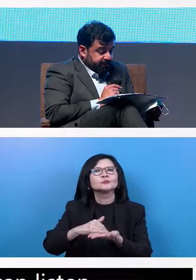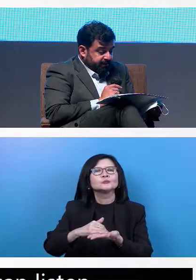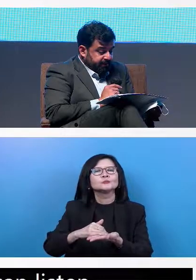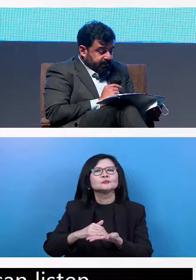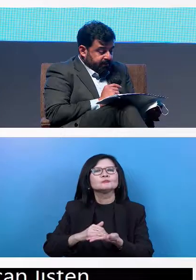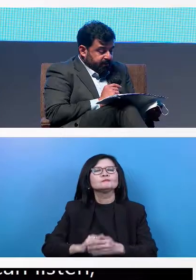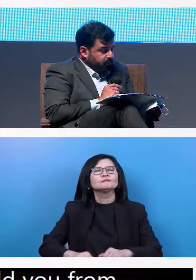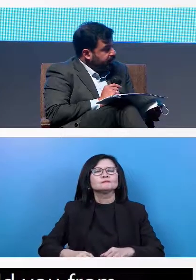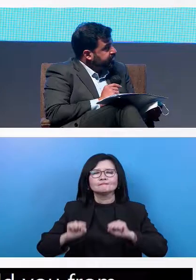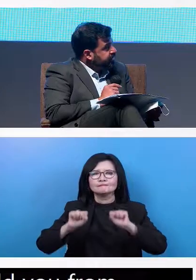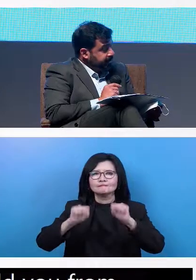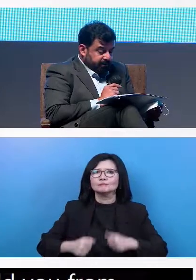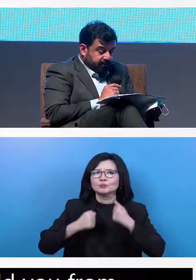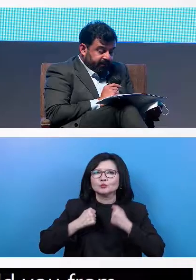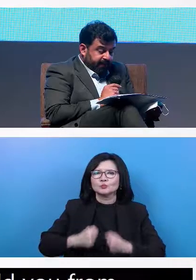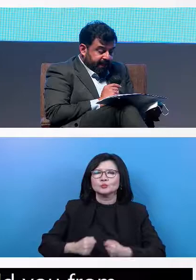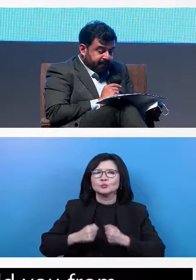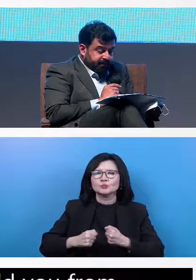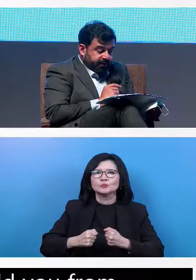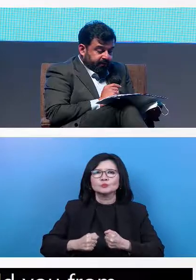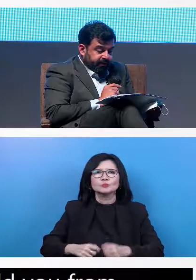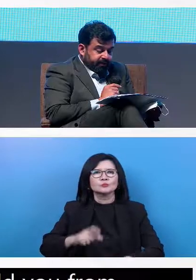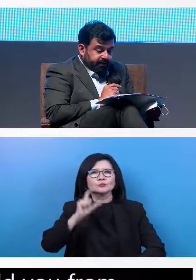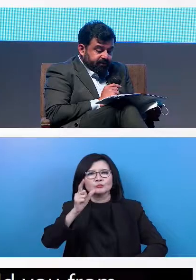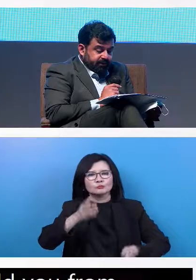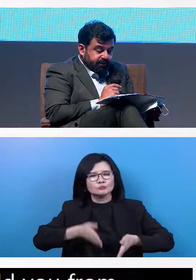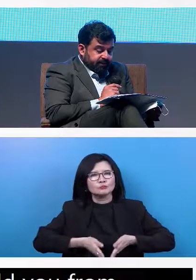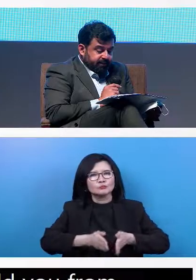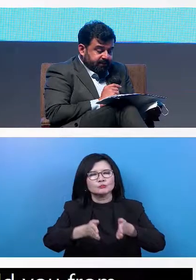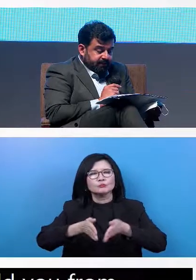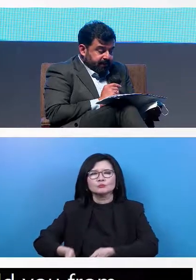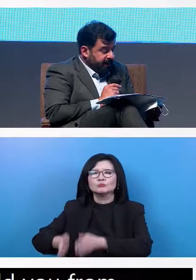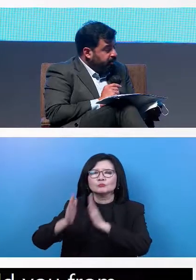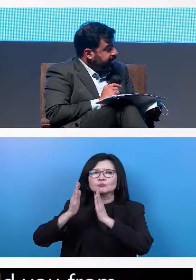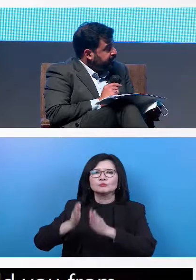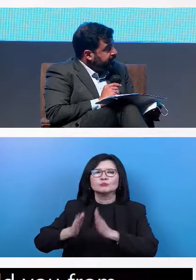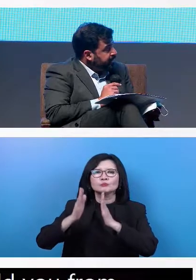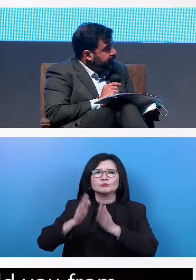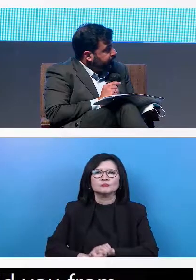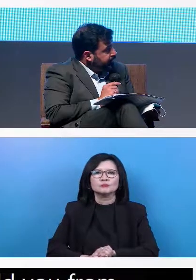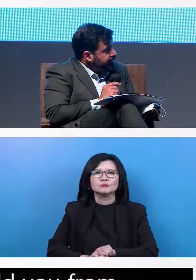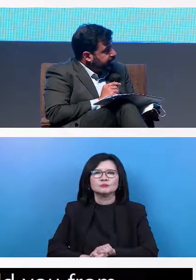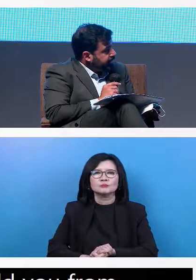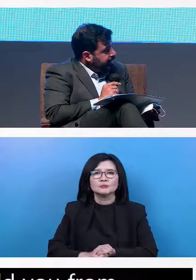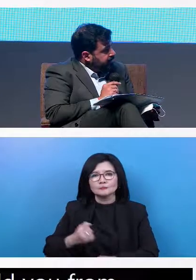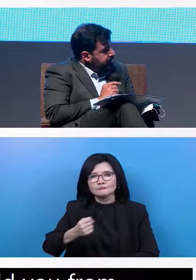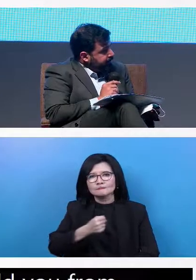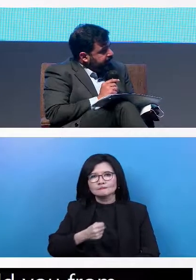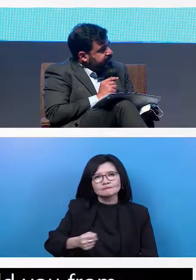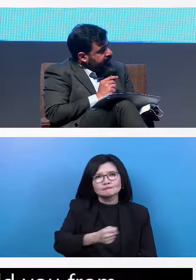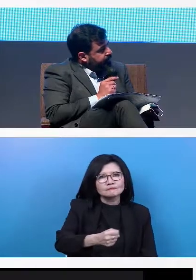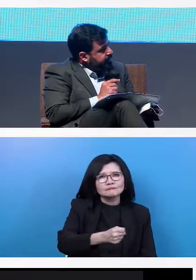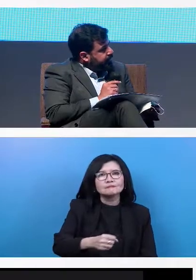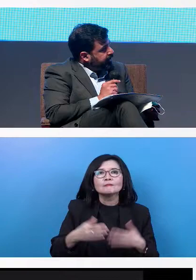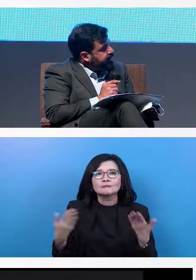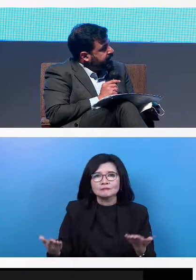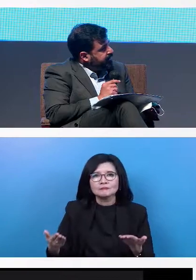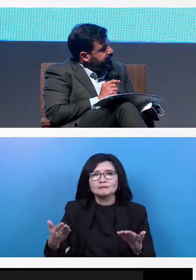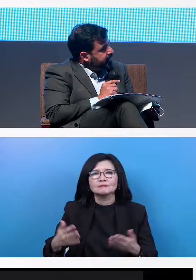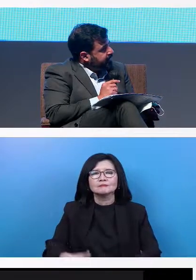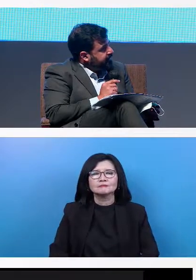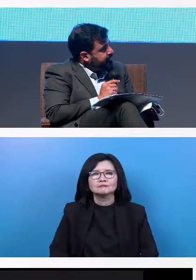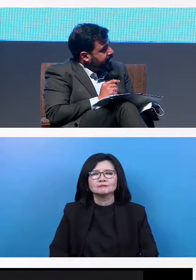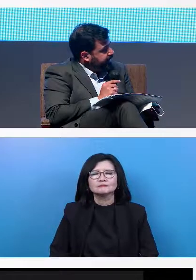sectors? What do you see as some of the gaps in recovery strategies, and how can they be improved? Maybe I'll start with